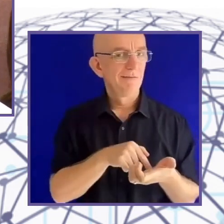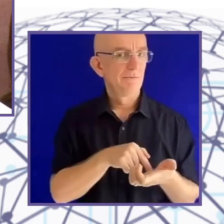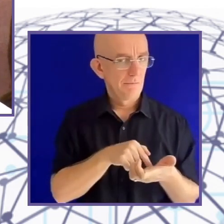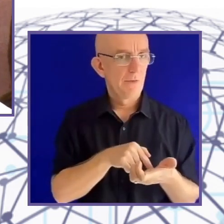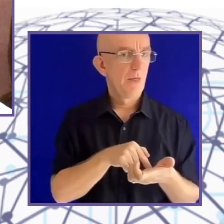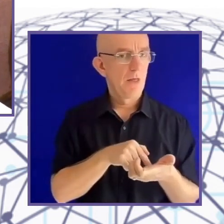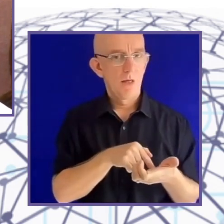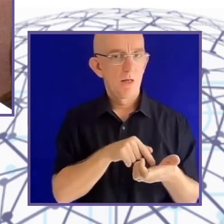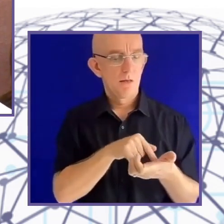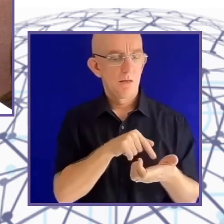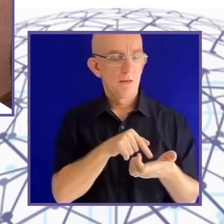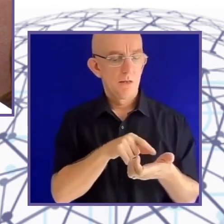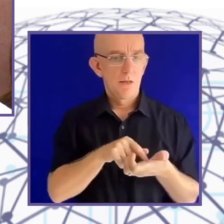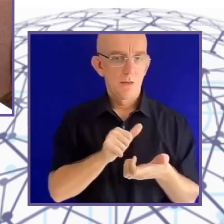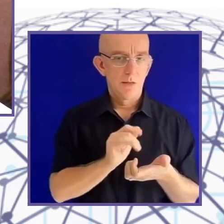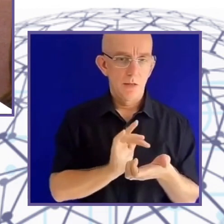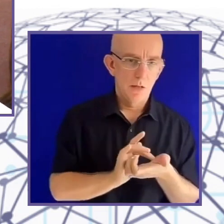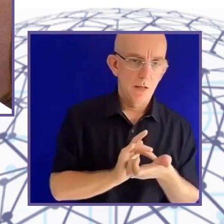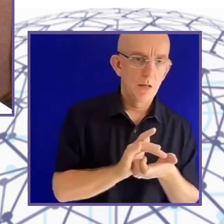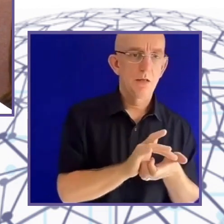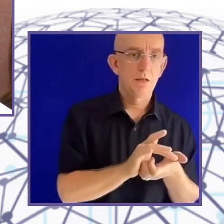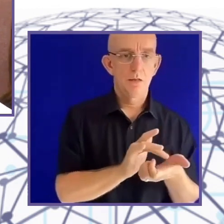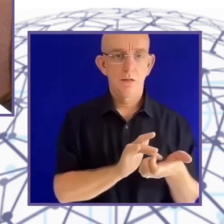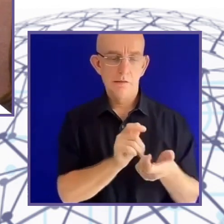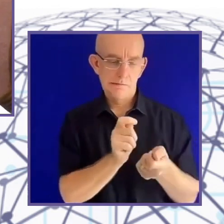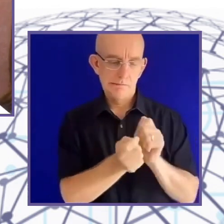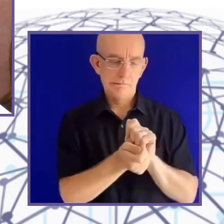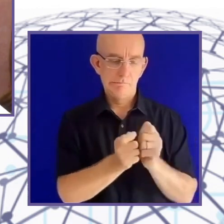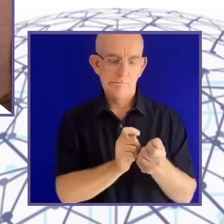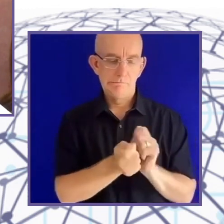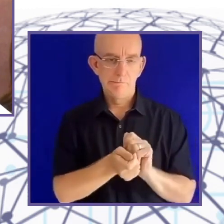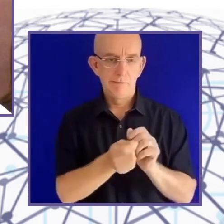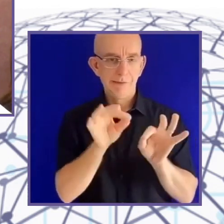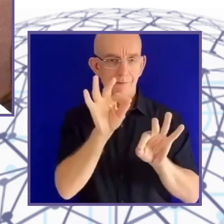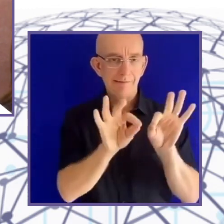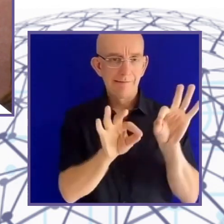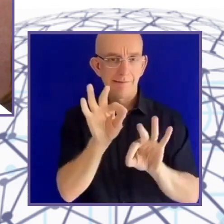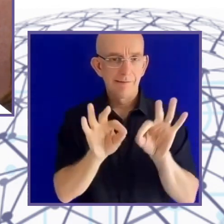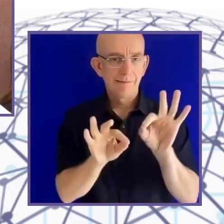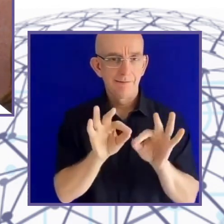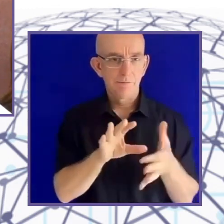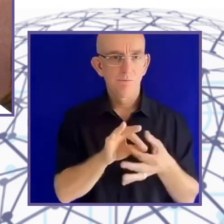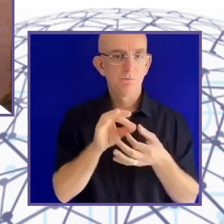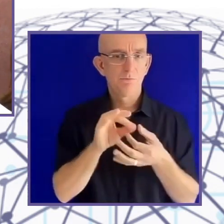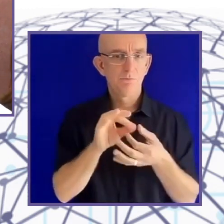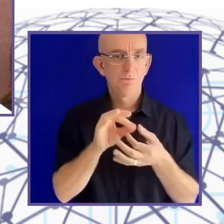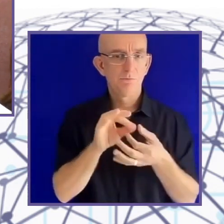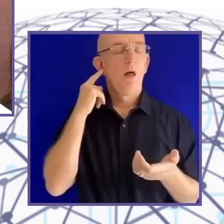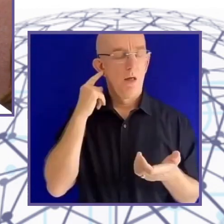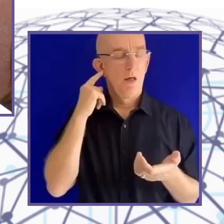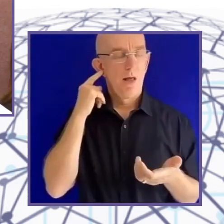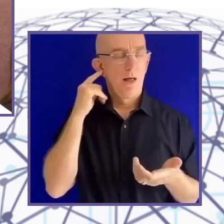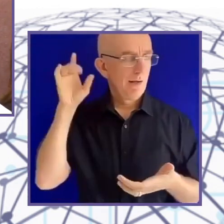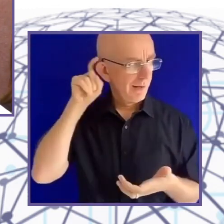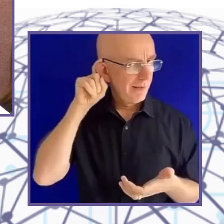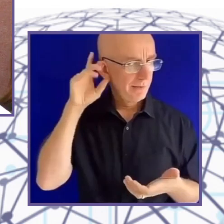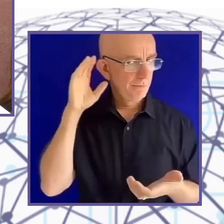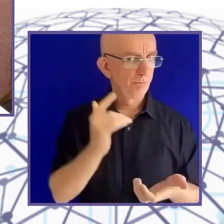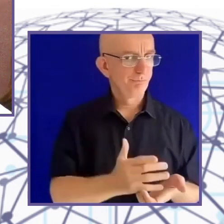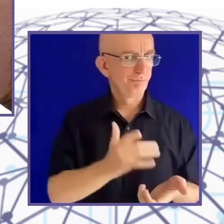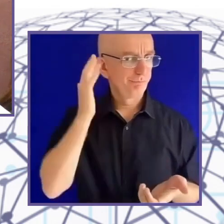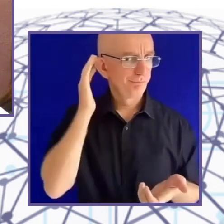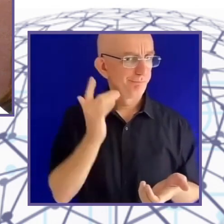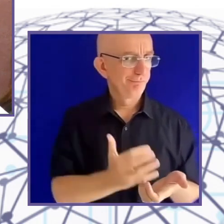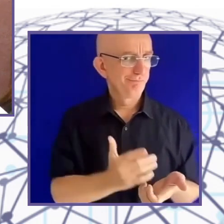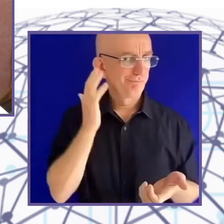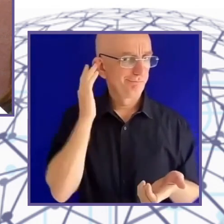hearing aids to suit their unique preferences. And this then improves their hearing ability over